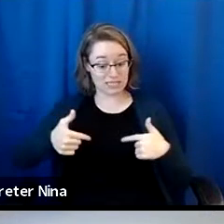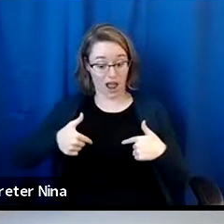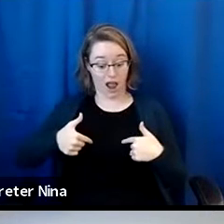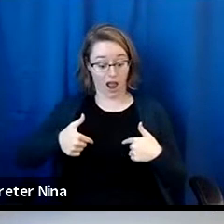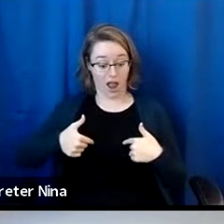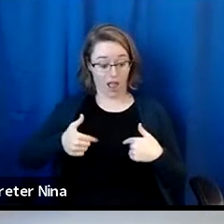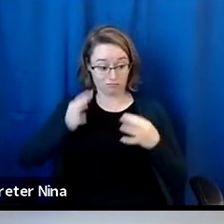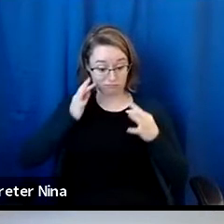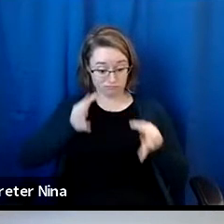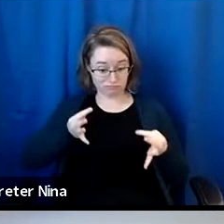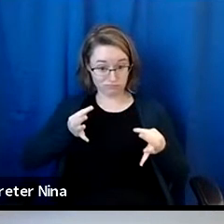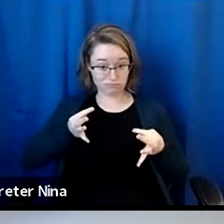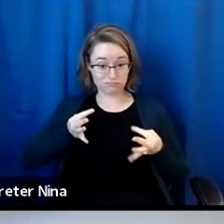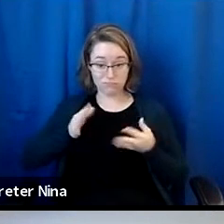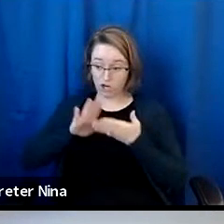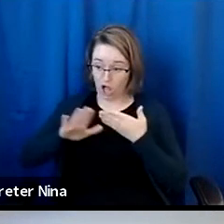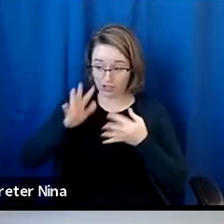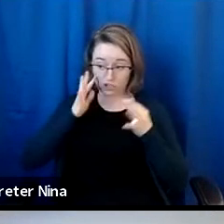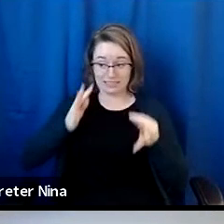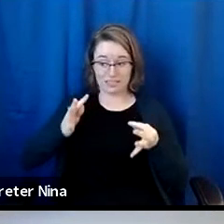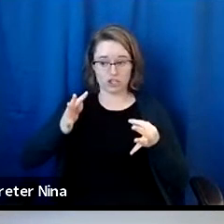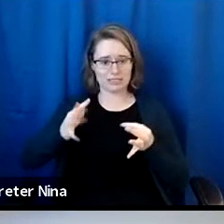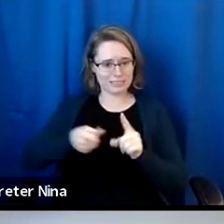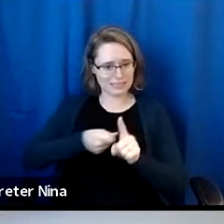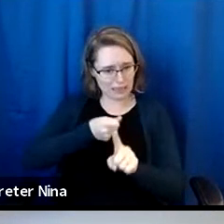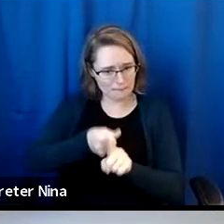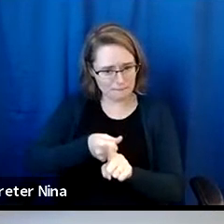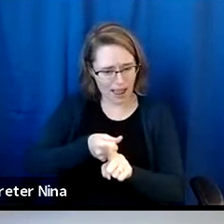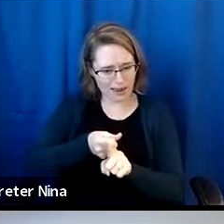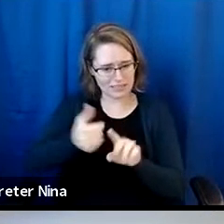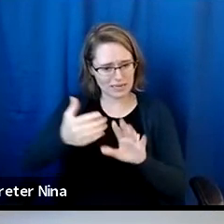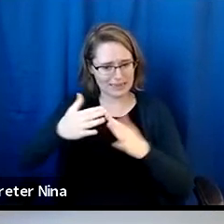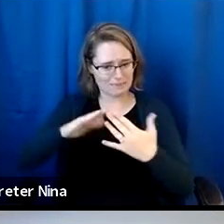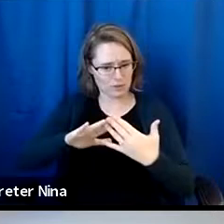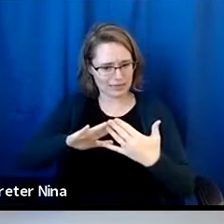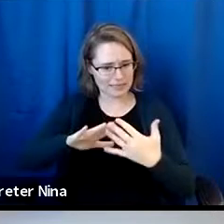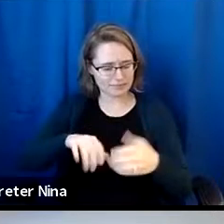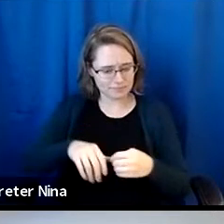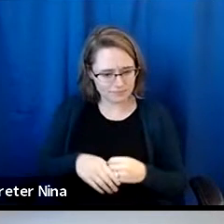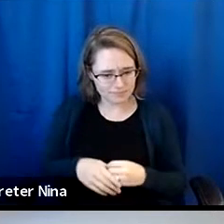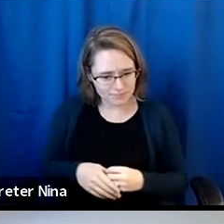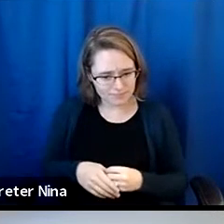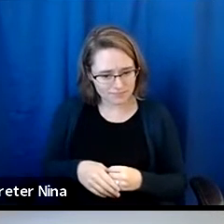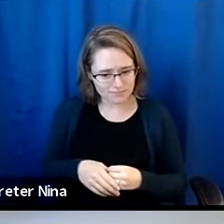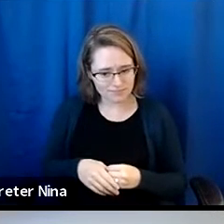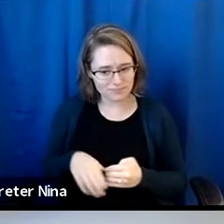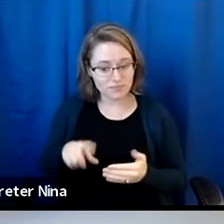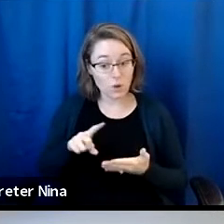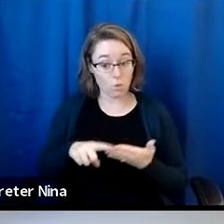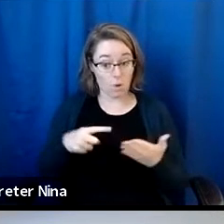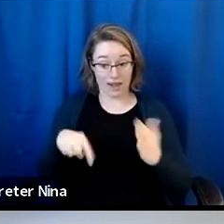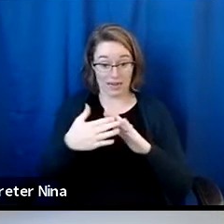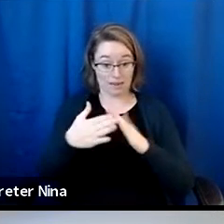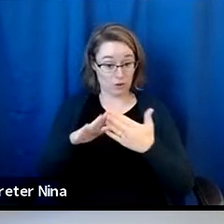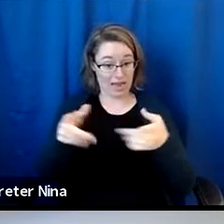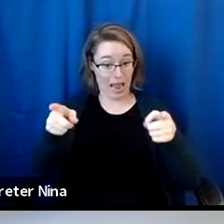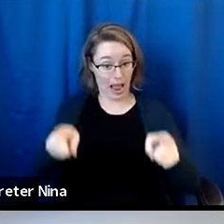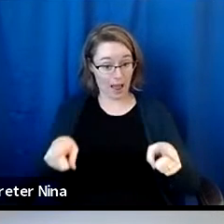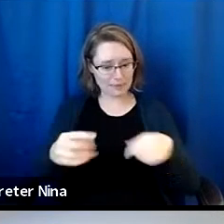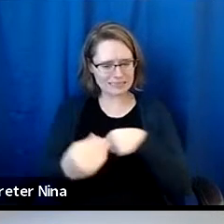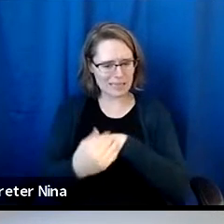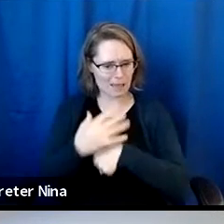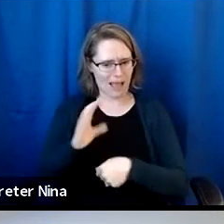decisions that our institution makes have an impact on our community. The things that are done in our community have an impact on